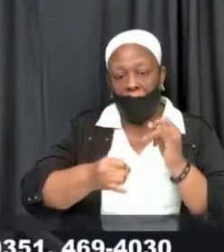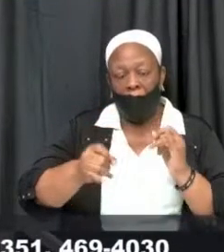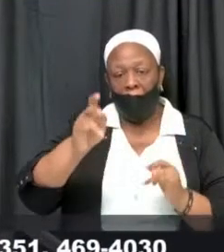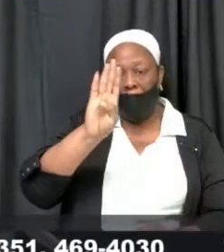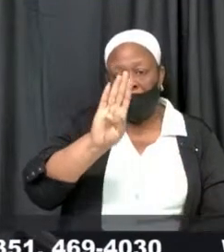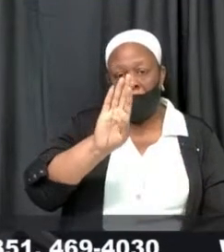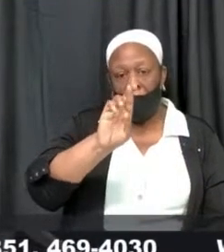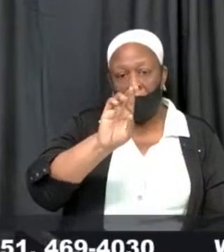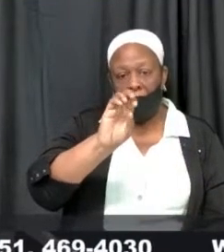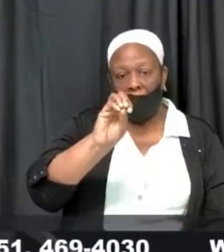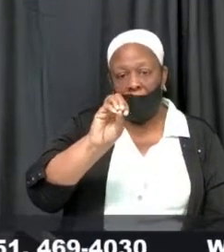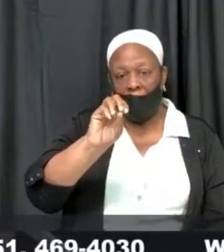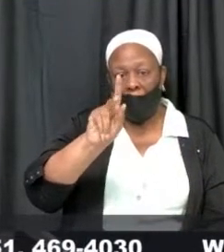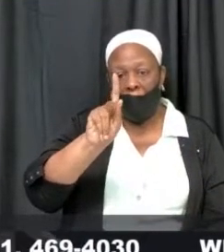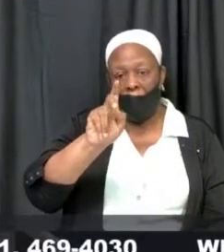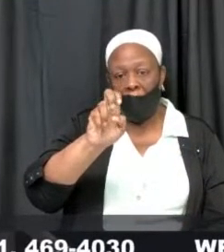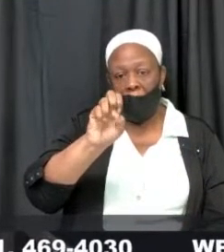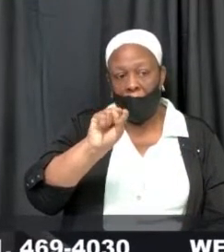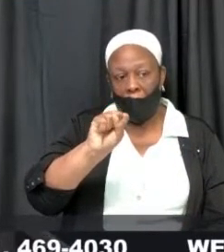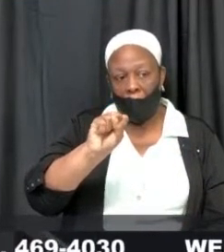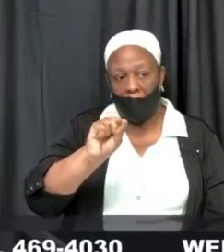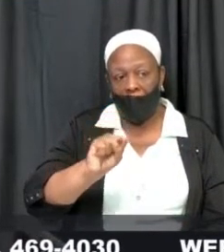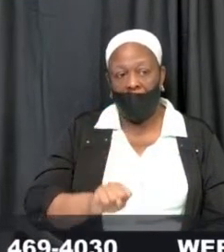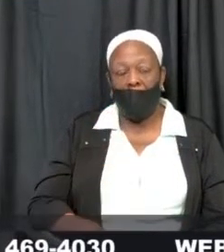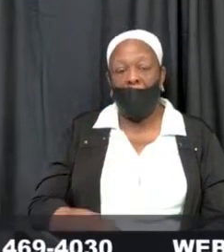her number is